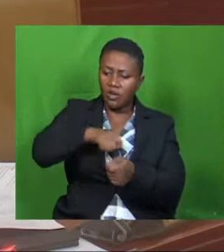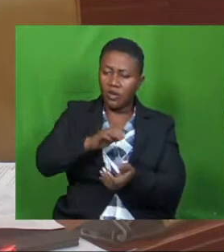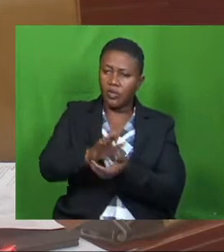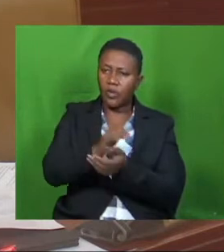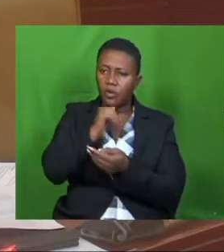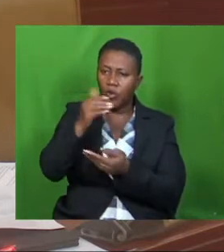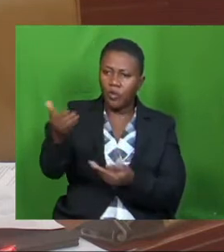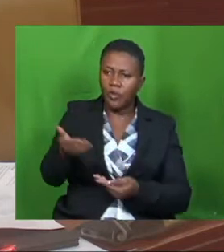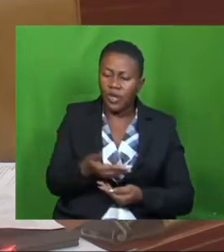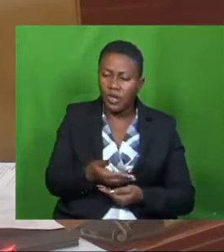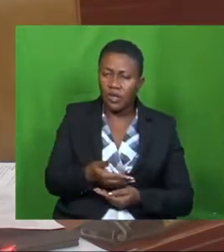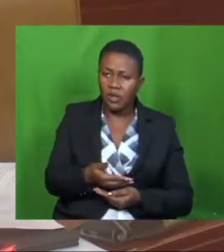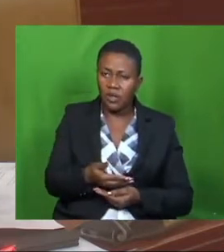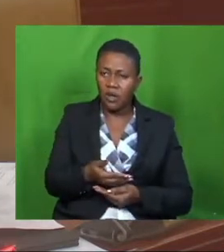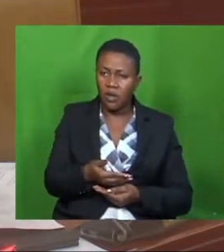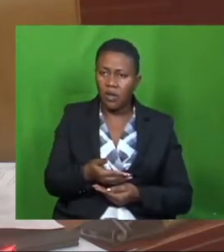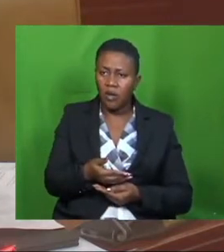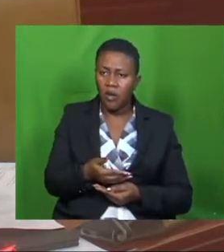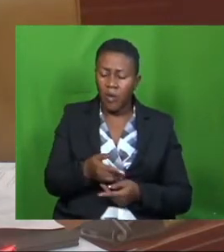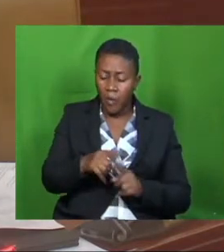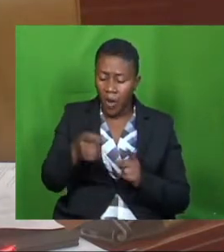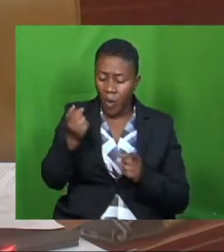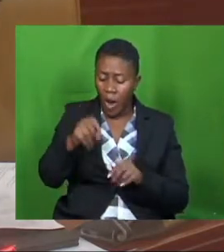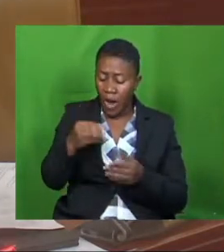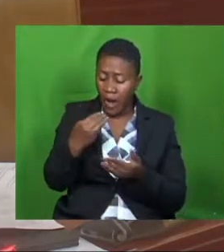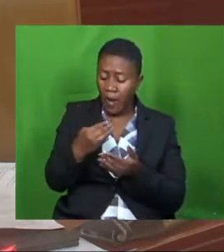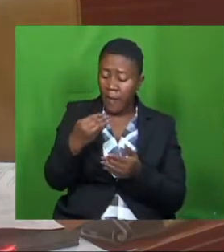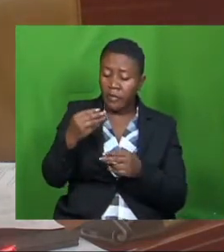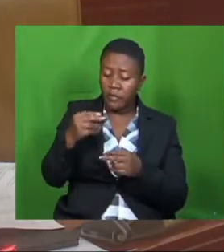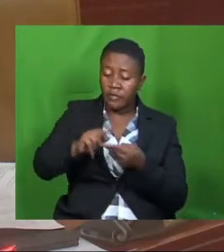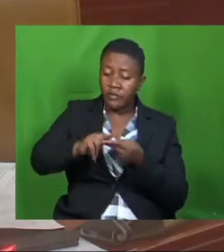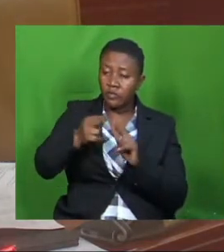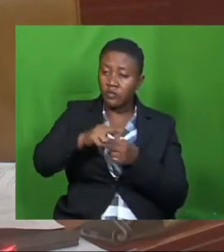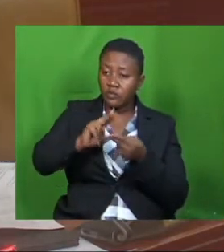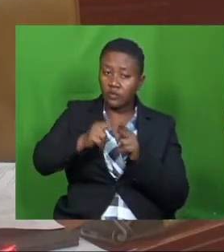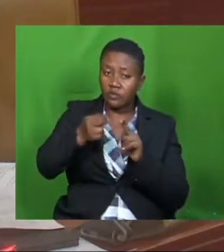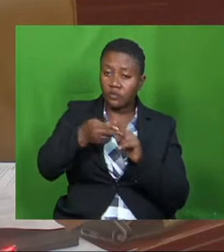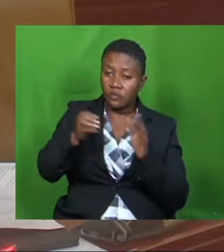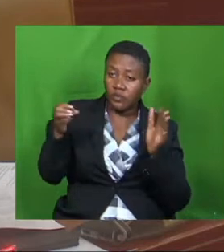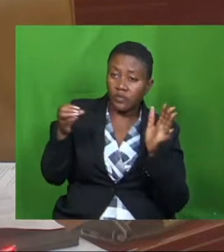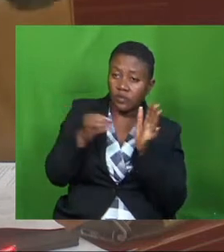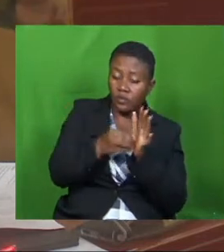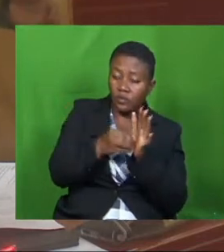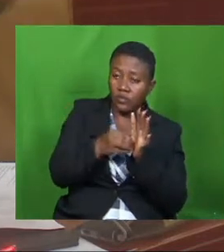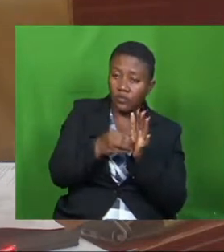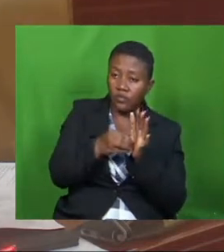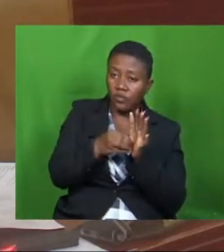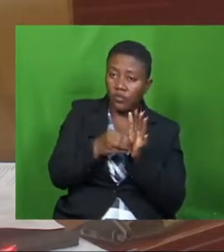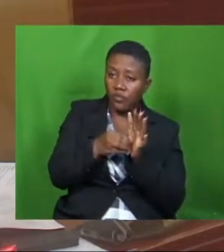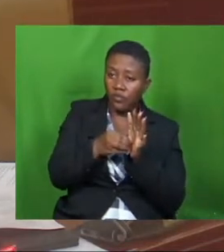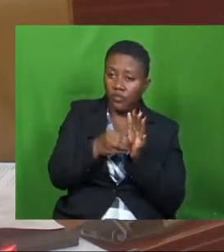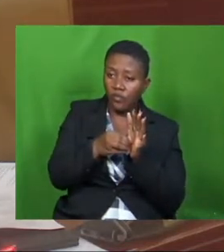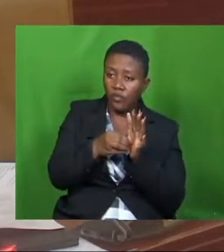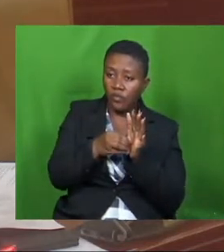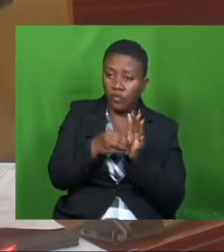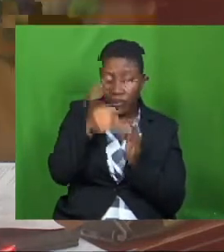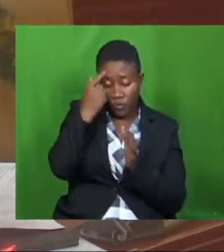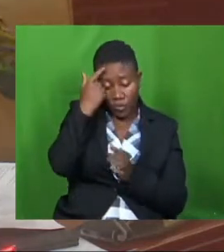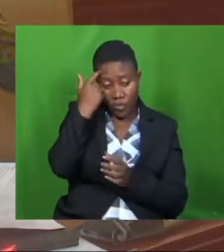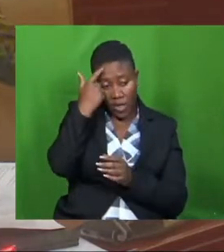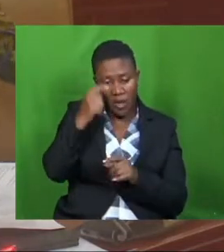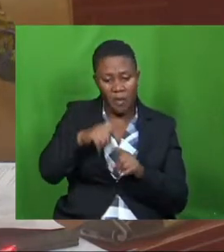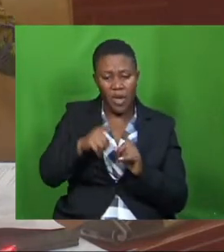that in some instances, in fact, we get better value even with the breach of the